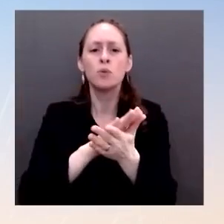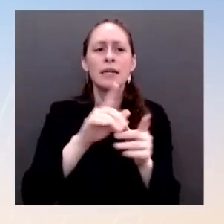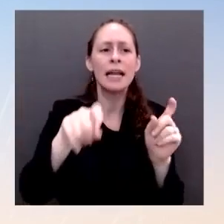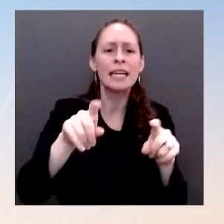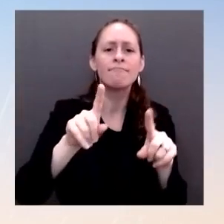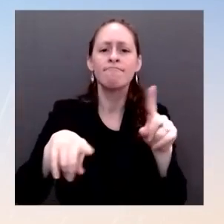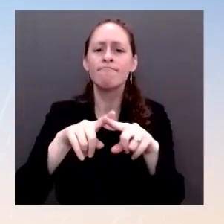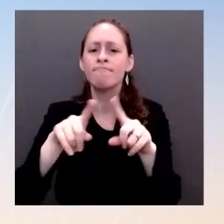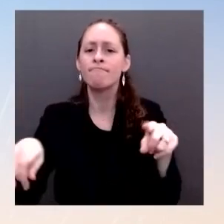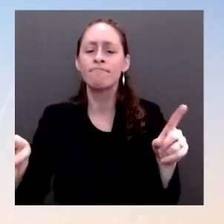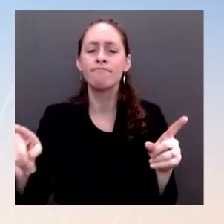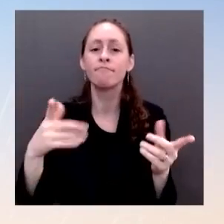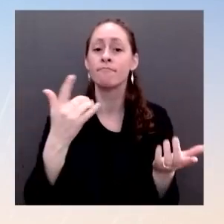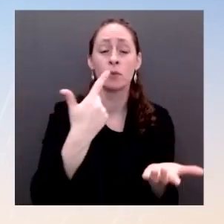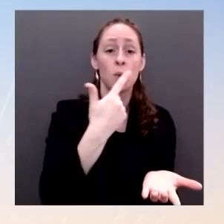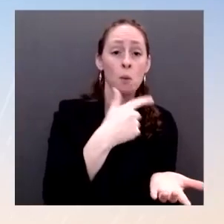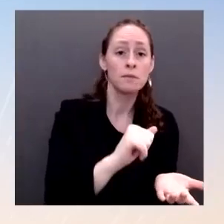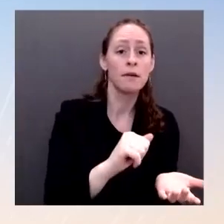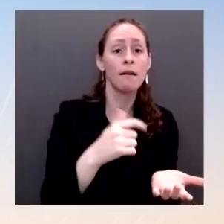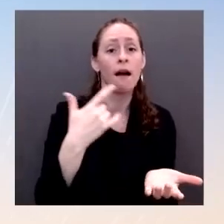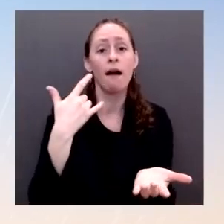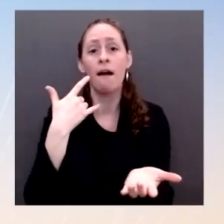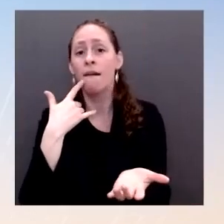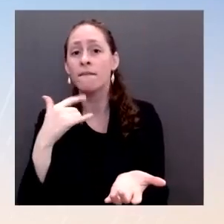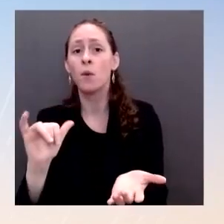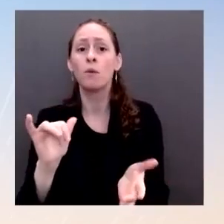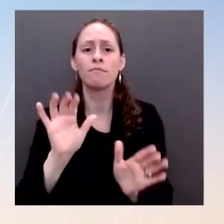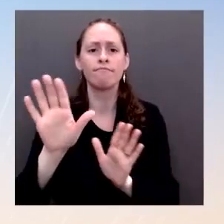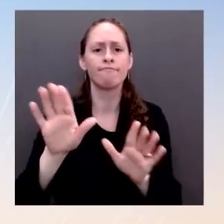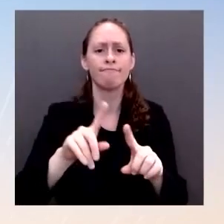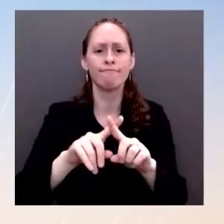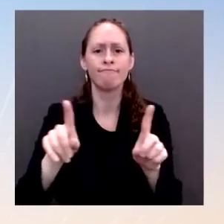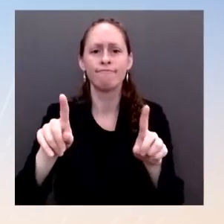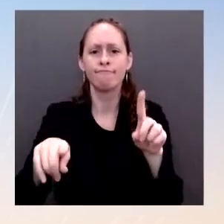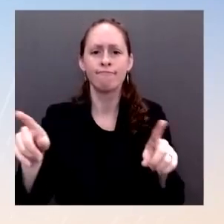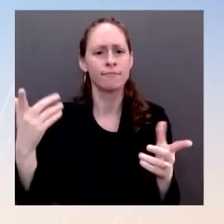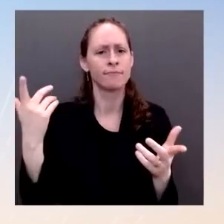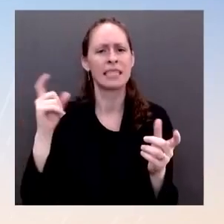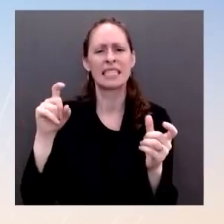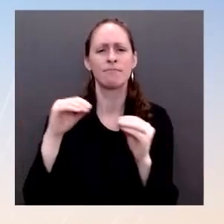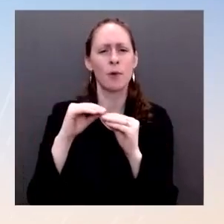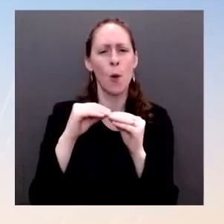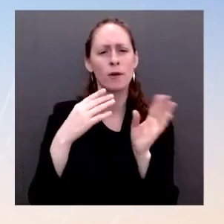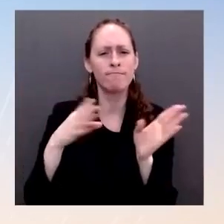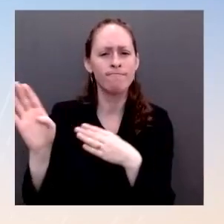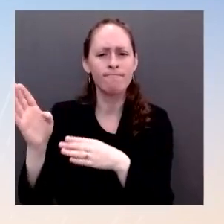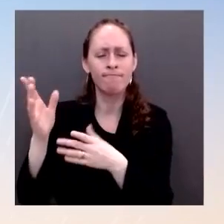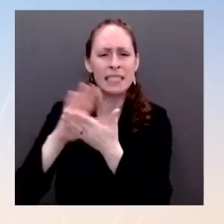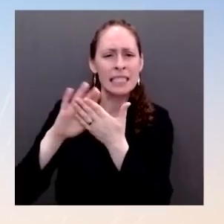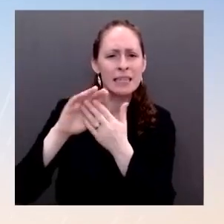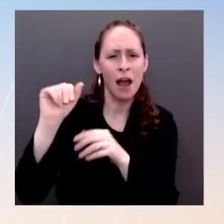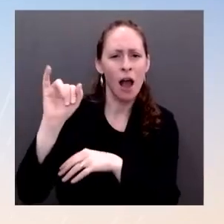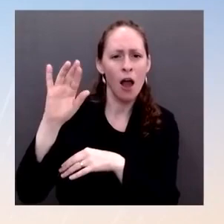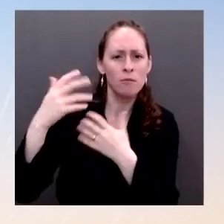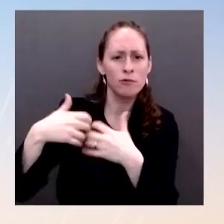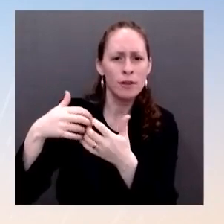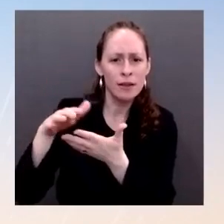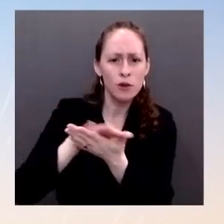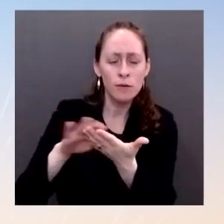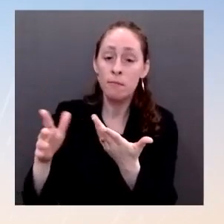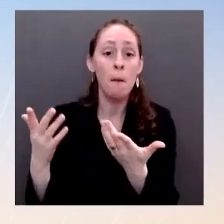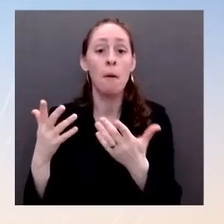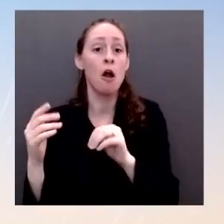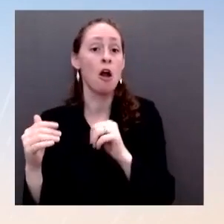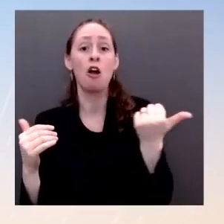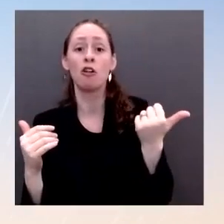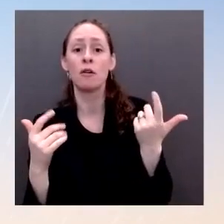safety measures like ventilation. Cut Bank School District in Montana are increasing pay and providing bonuses to help retain educators and staff. There's lots